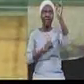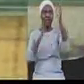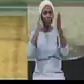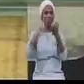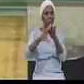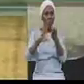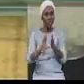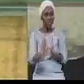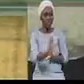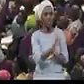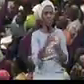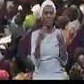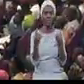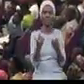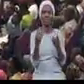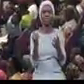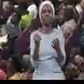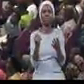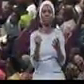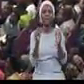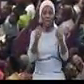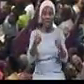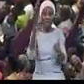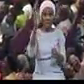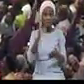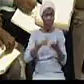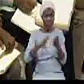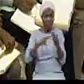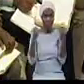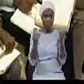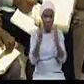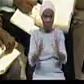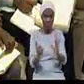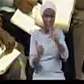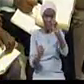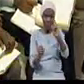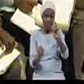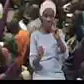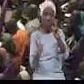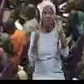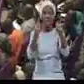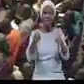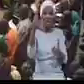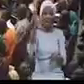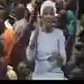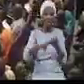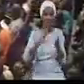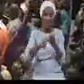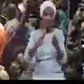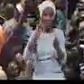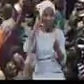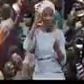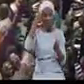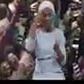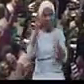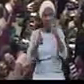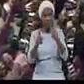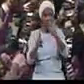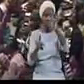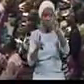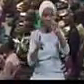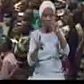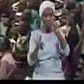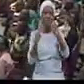God forgive sinners? Can God forgive government officials? Oh, I can't hear